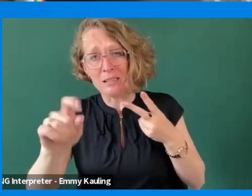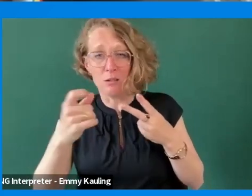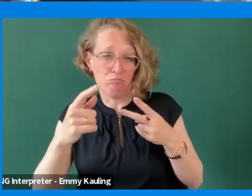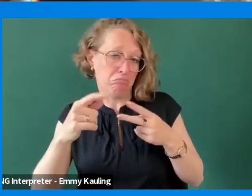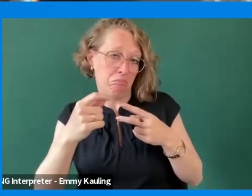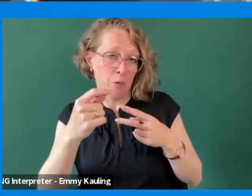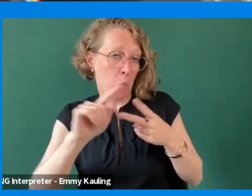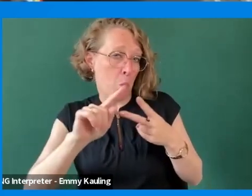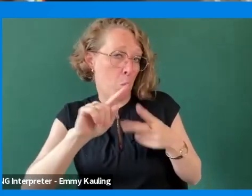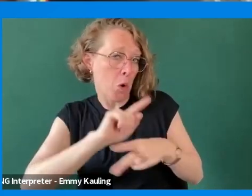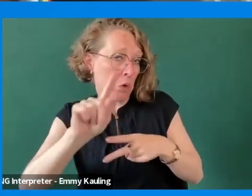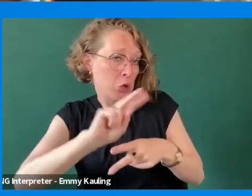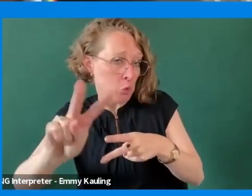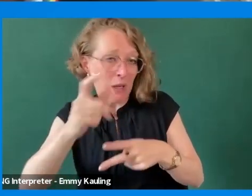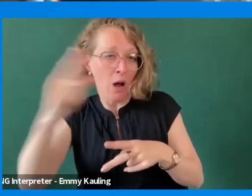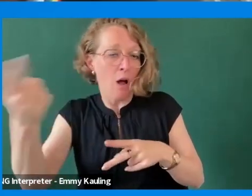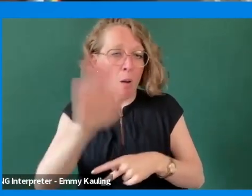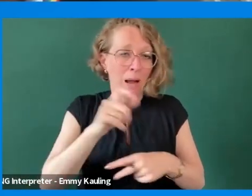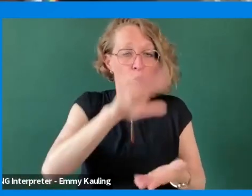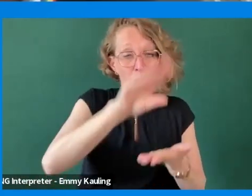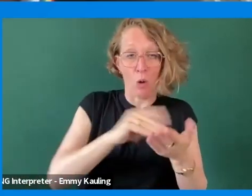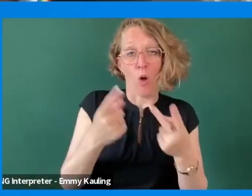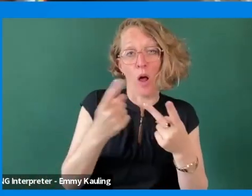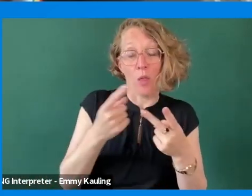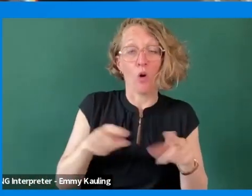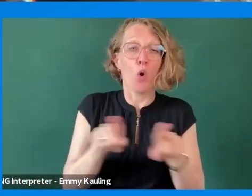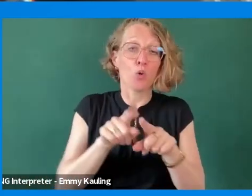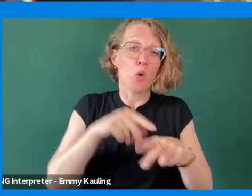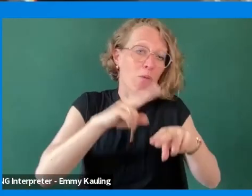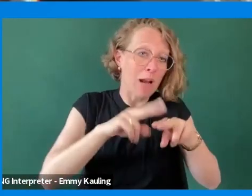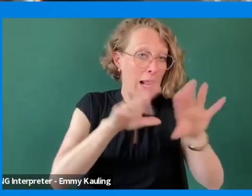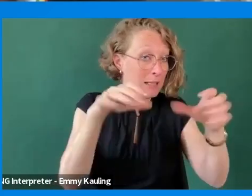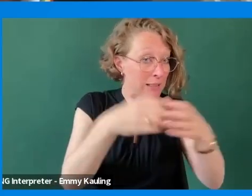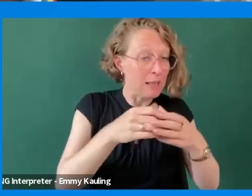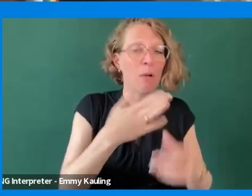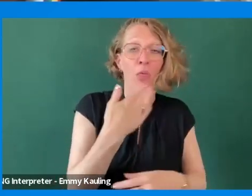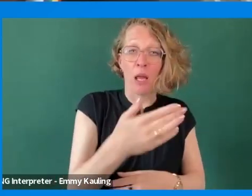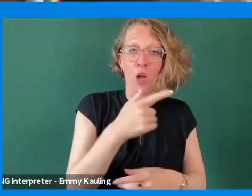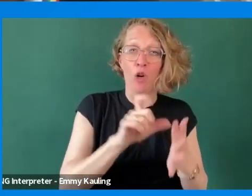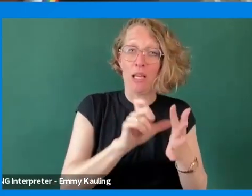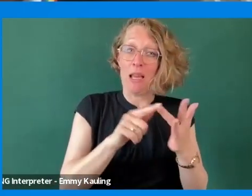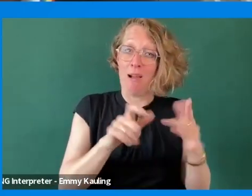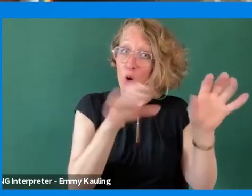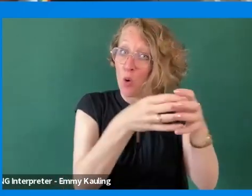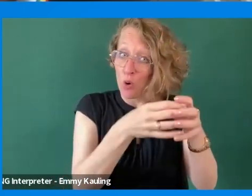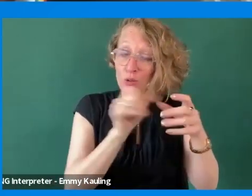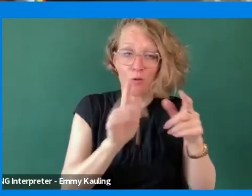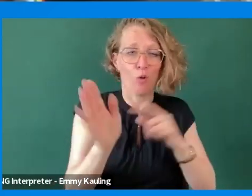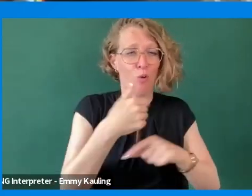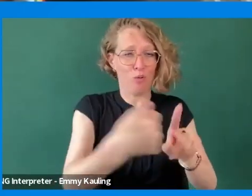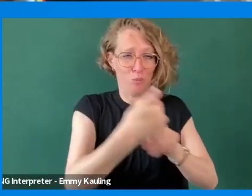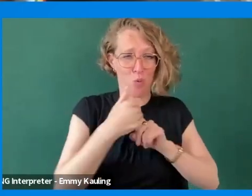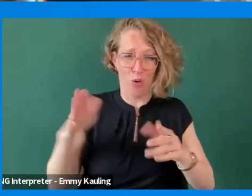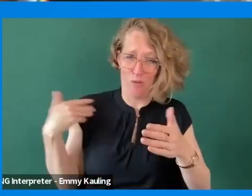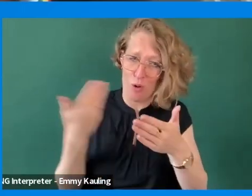they become available. And at that, I would also like to thank Fenella and the team from the EDI Caucus for all of the support over the